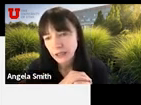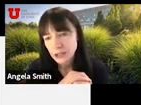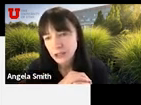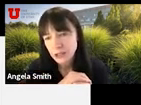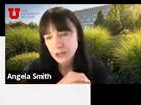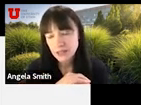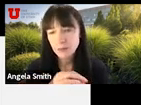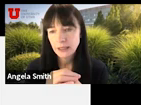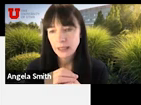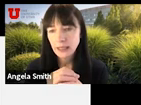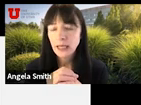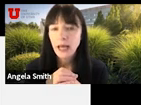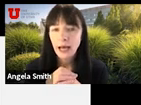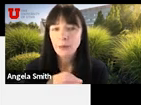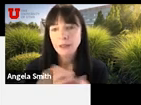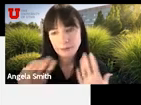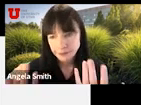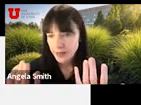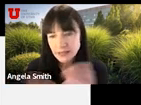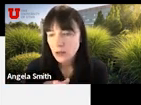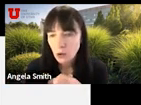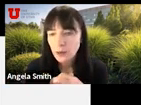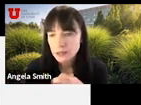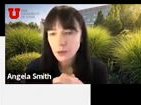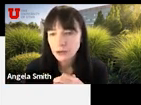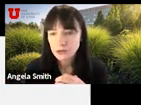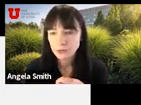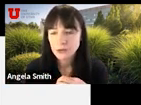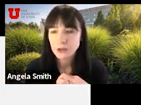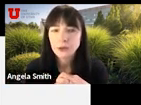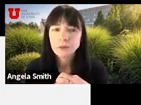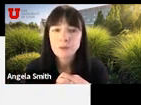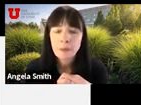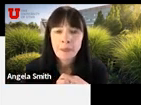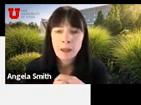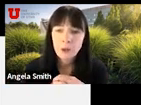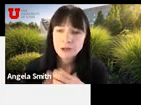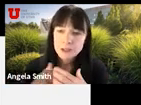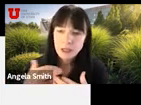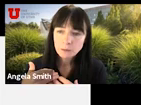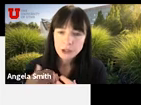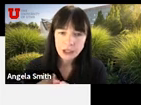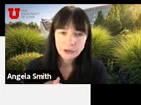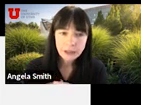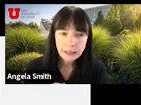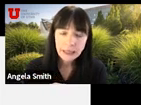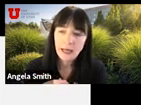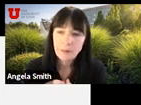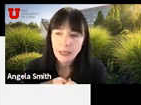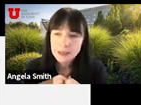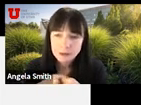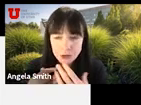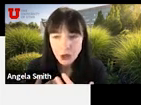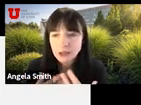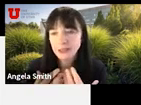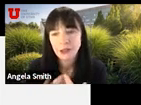themselves in relation to their disability, that's always what you default to. When you're speaking more generally,